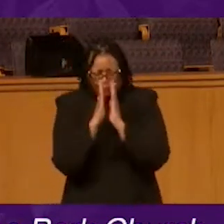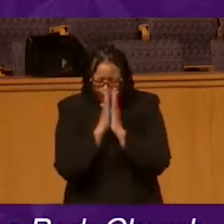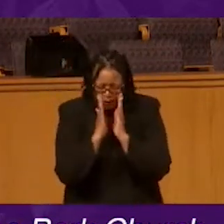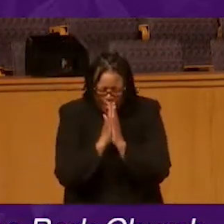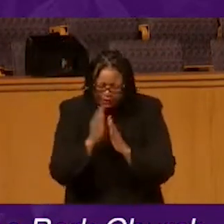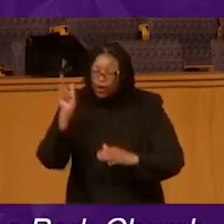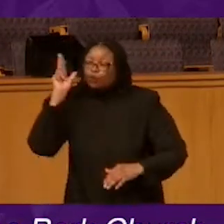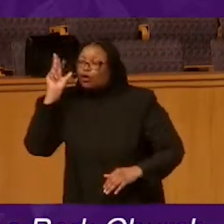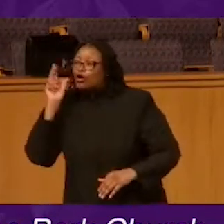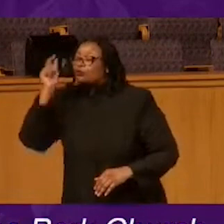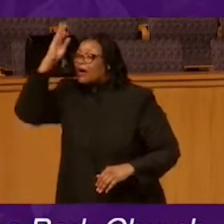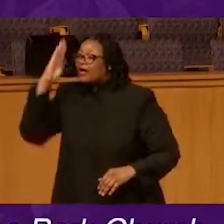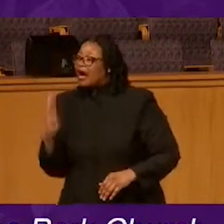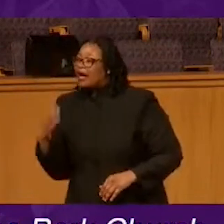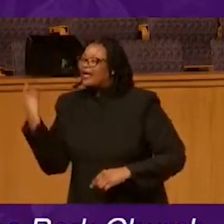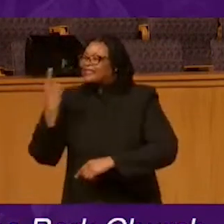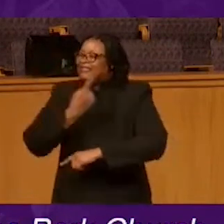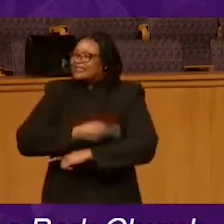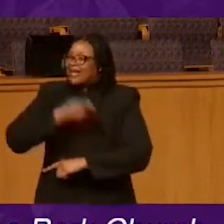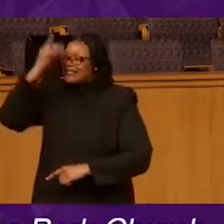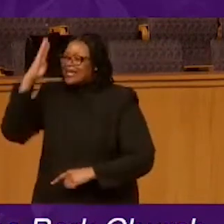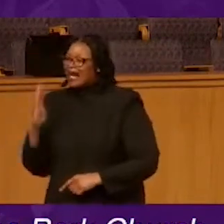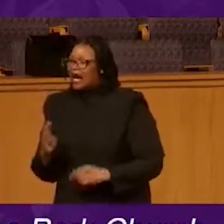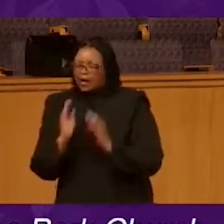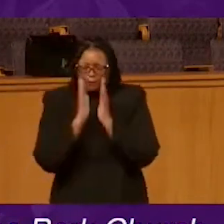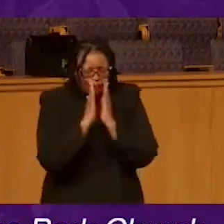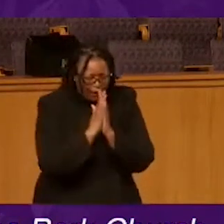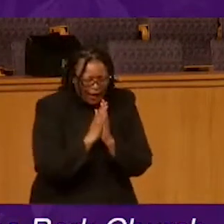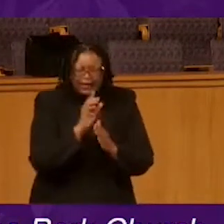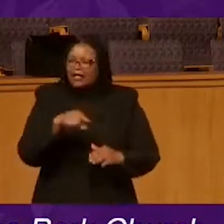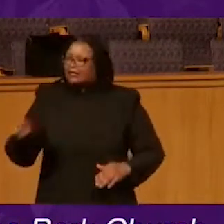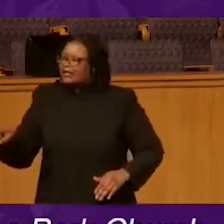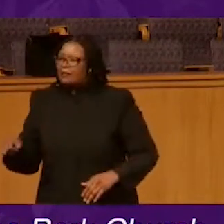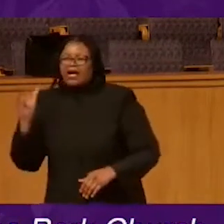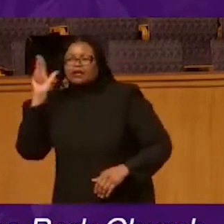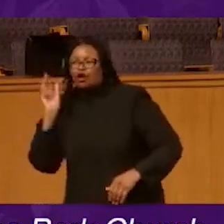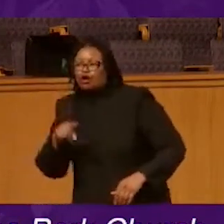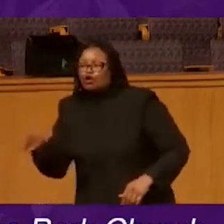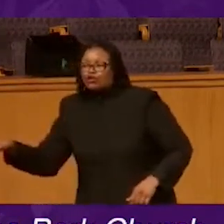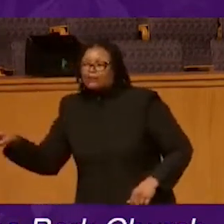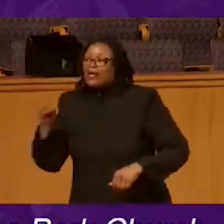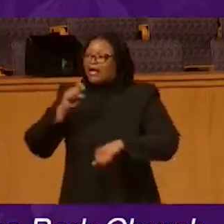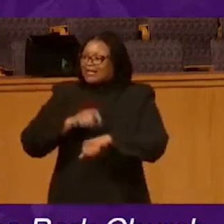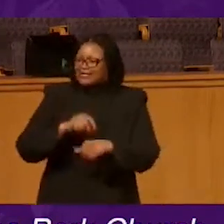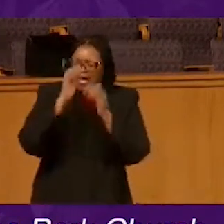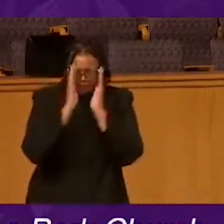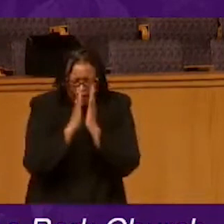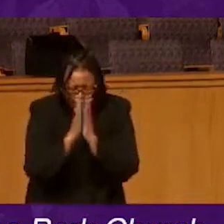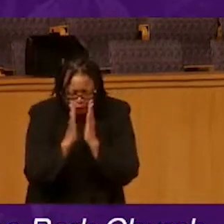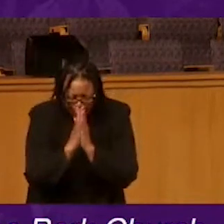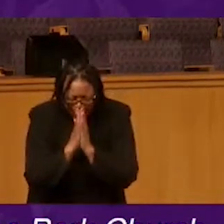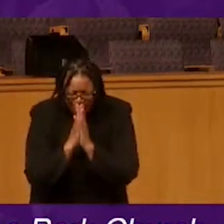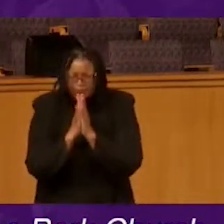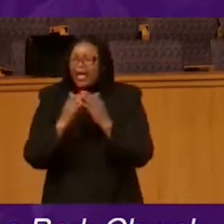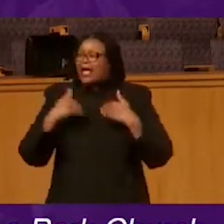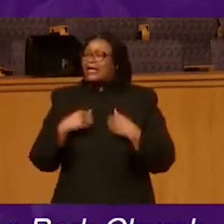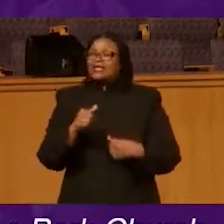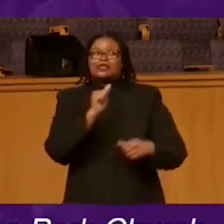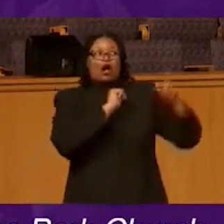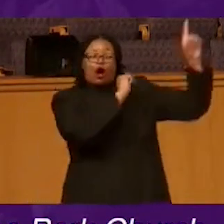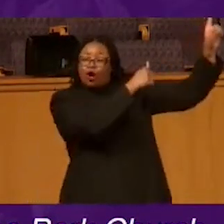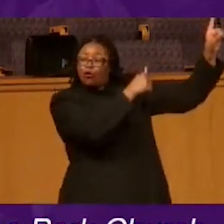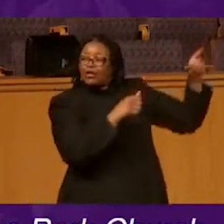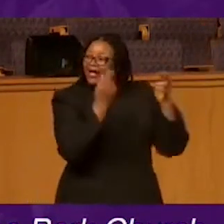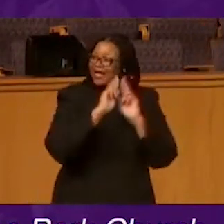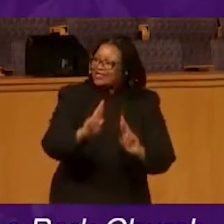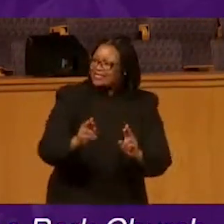by God the day that God prayed them. And the God who heard them at the time that they prayed them had his own answer. And while